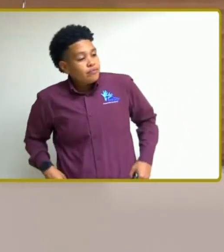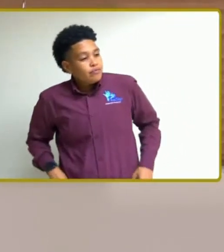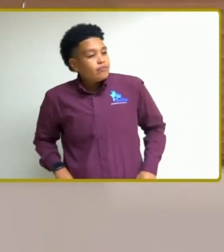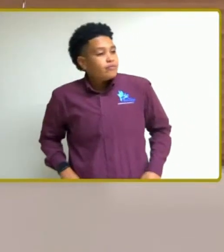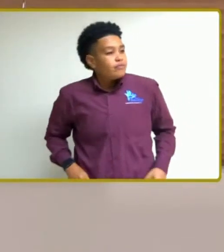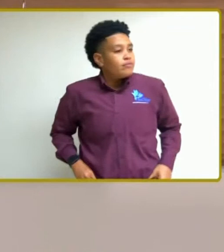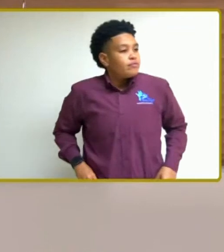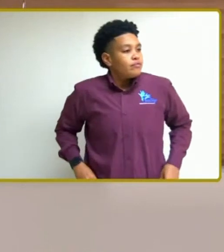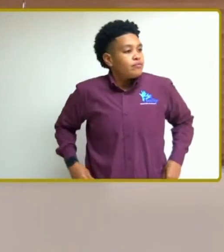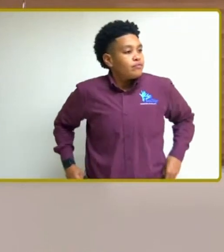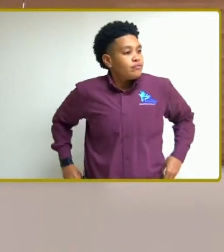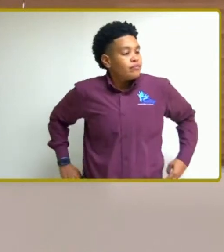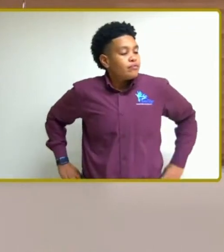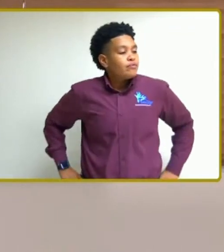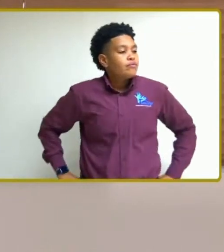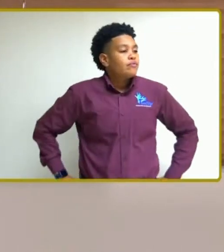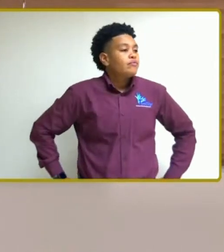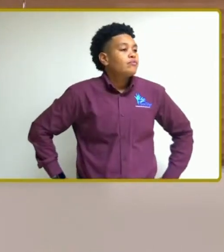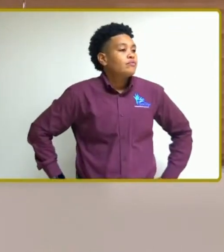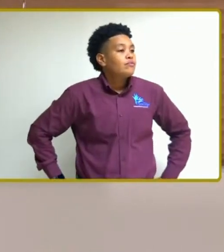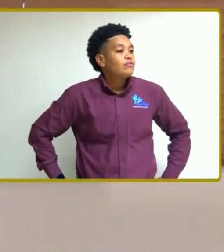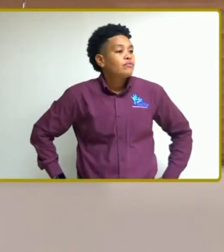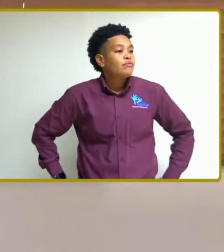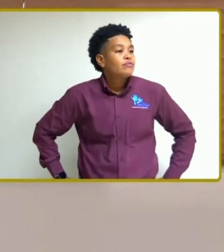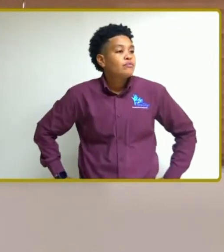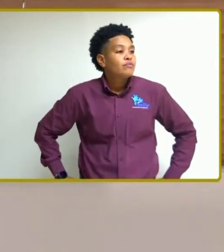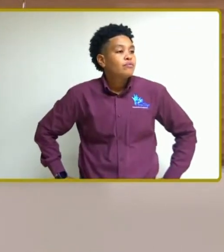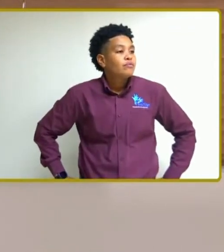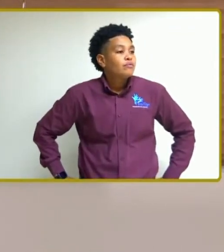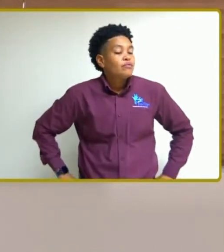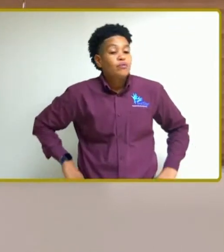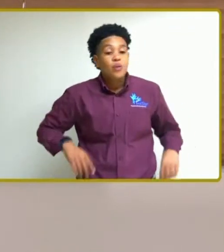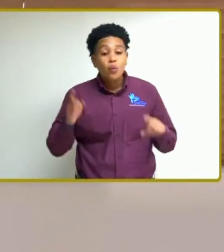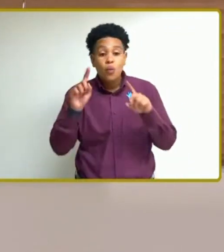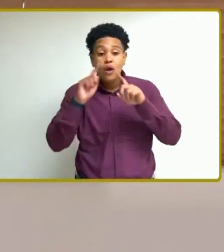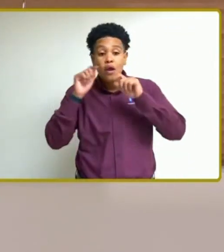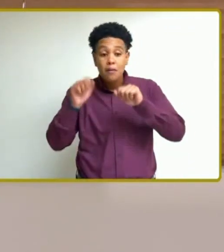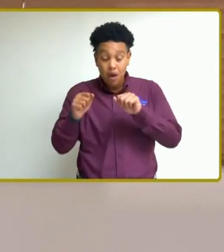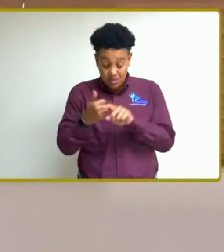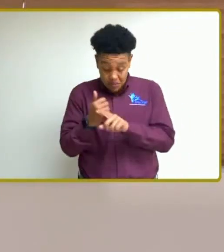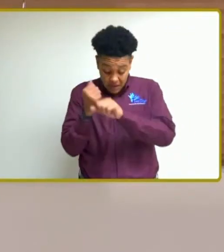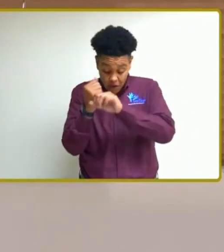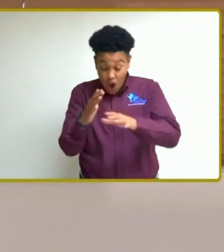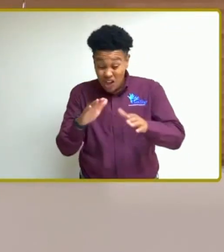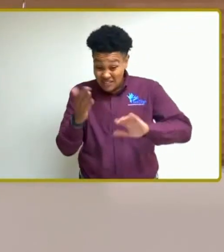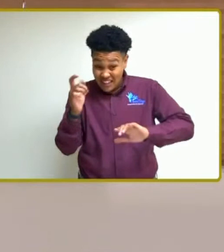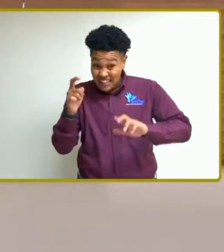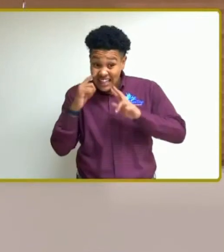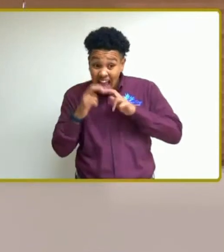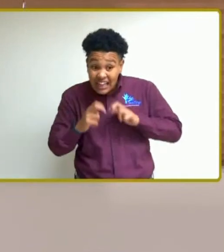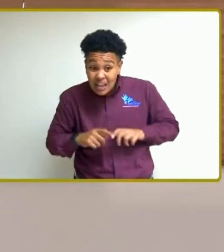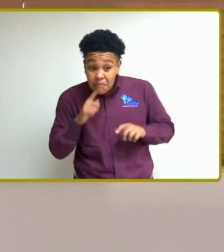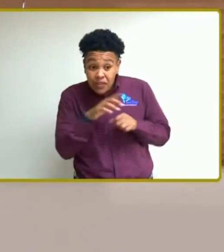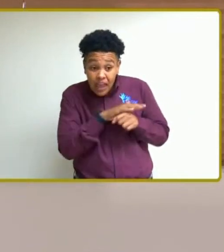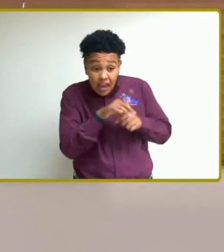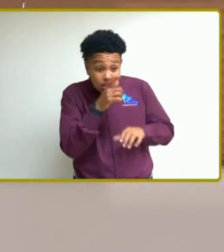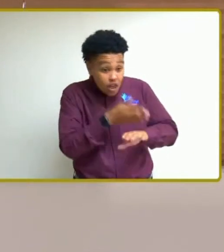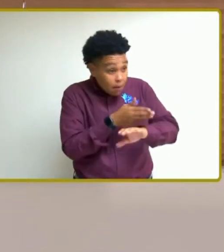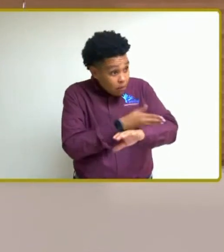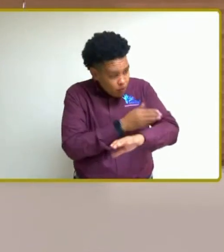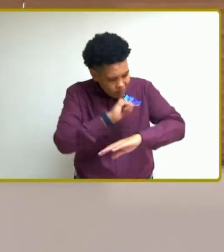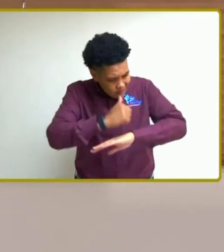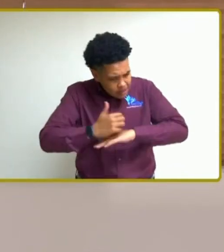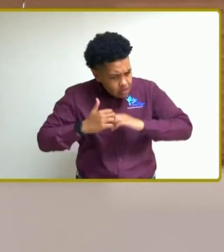examined. And certainly if there are areas that need to be improved on, then those need to be put in place. But we would not